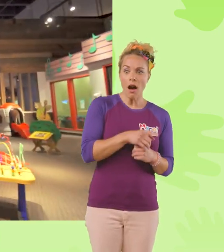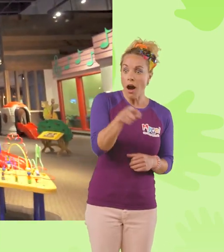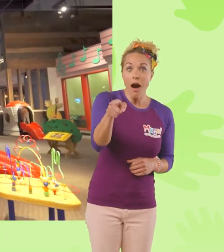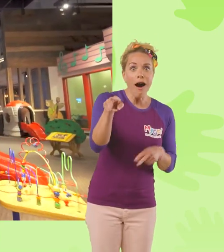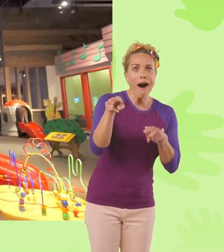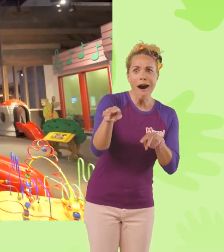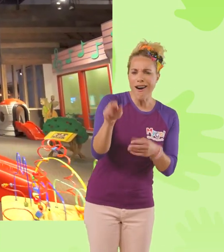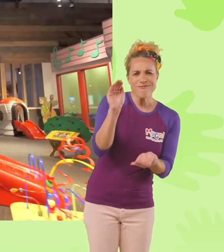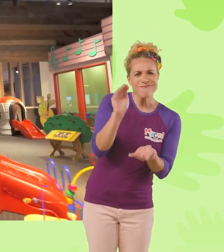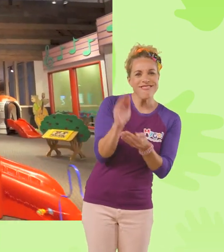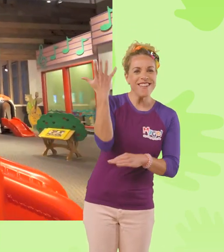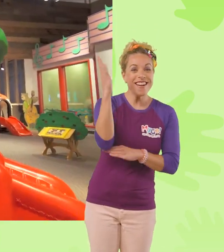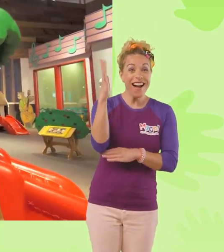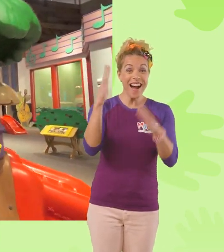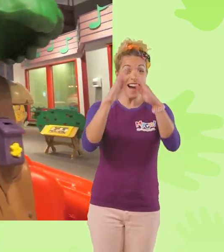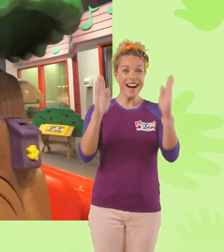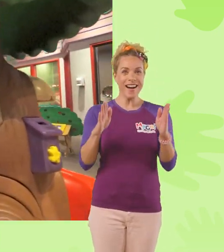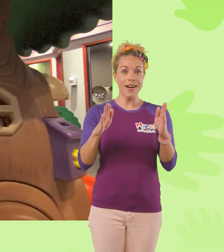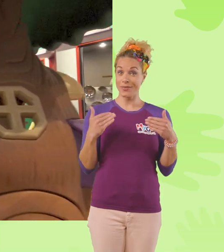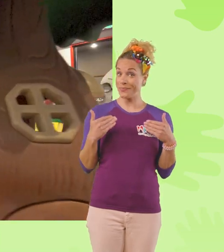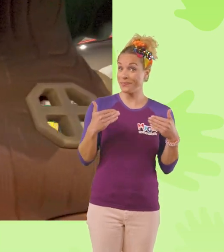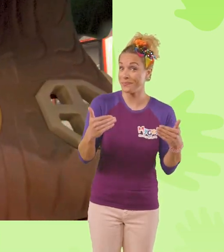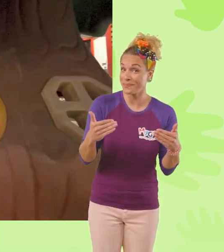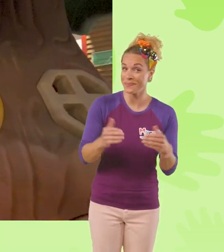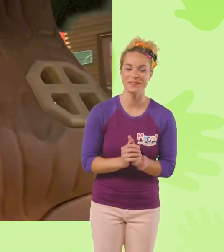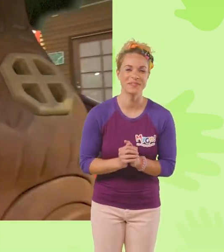Hey, look! It's a little tree house. Here I go!